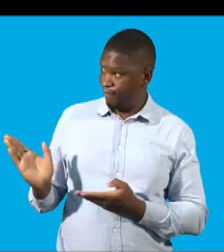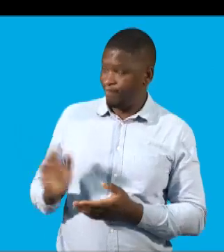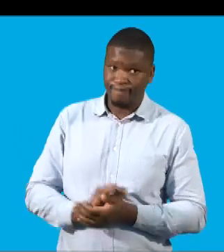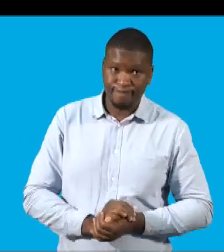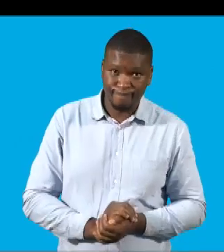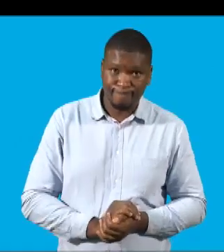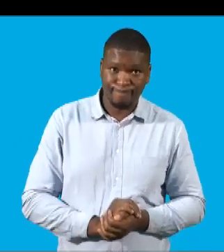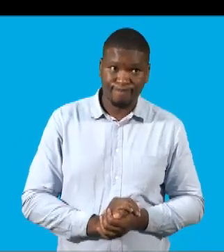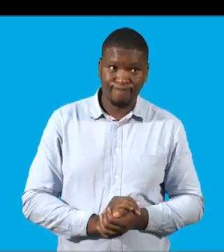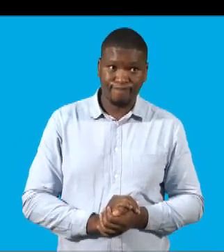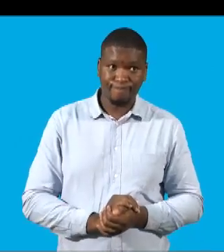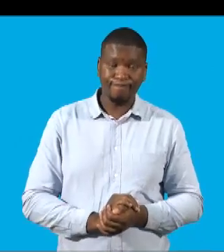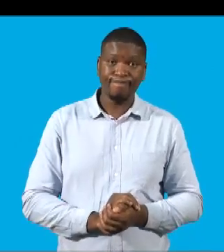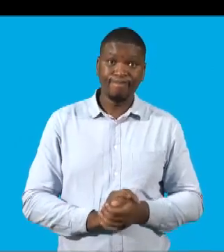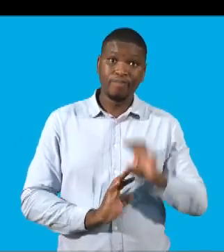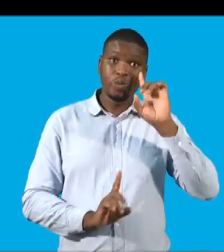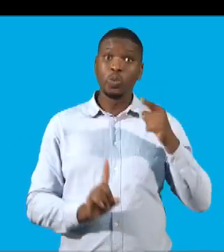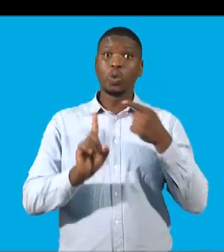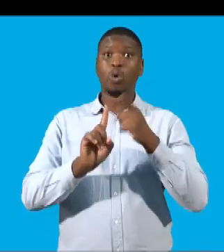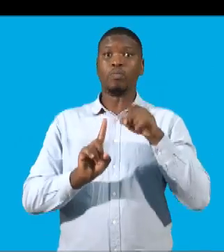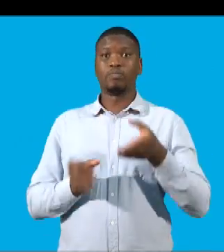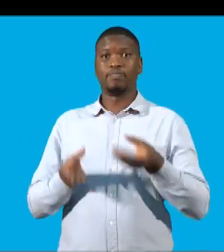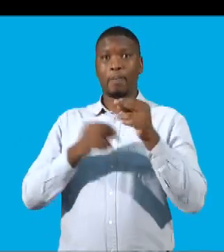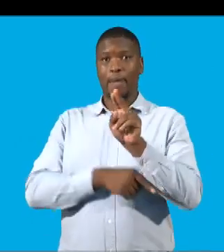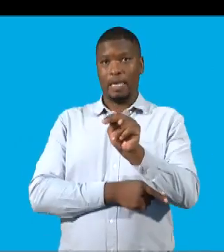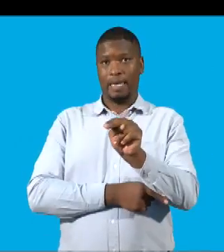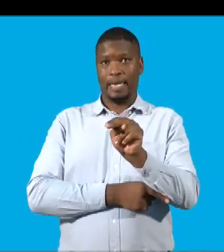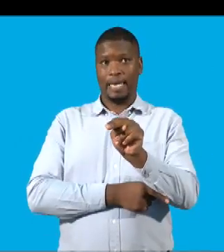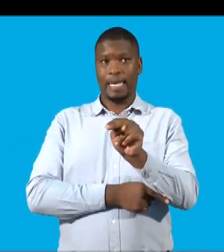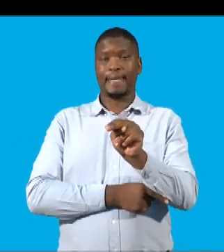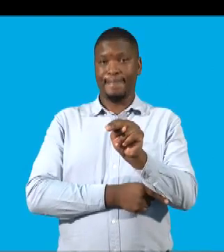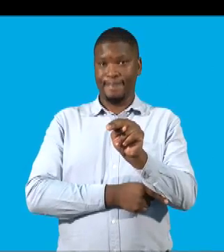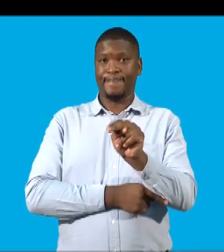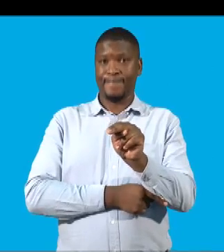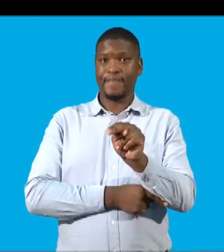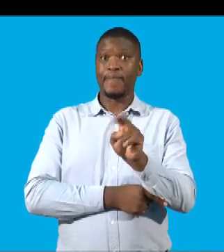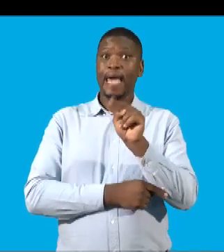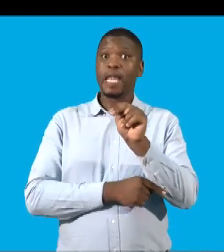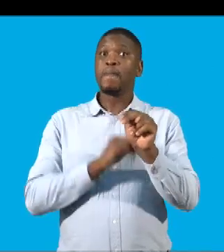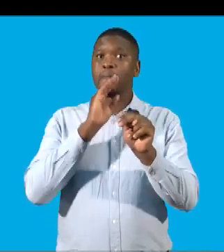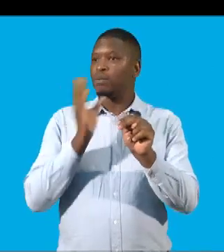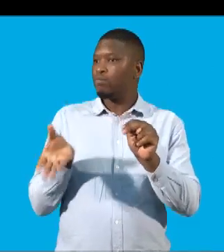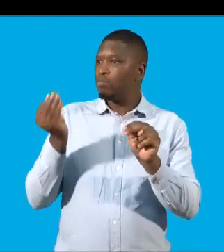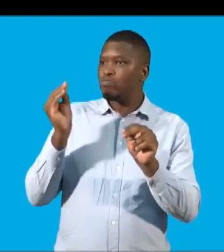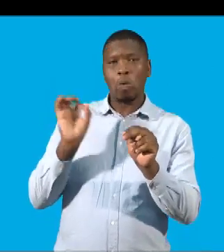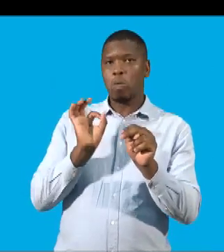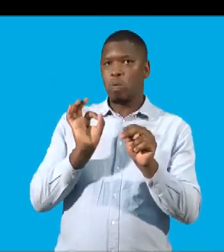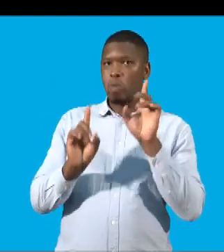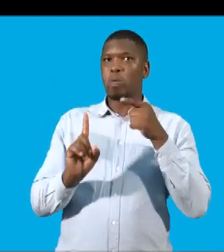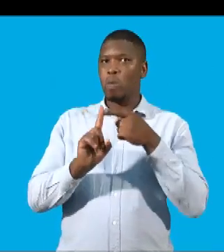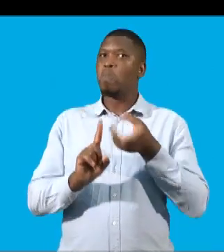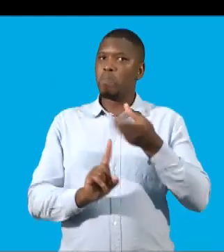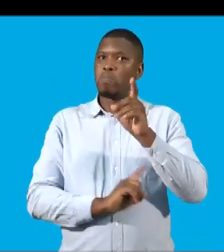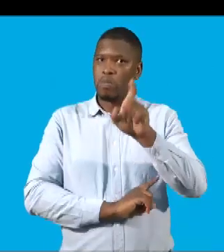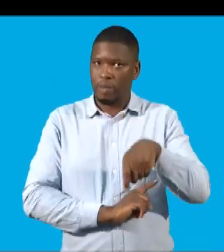there. N is what we are looking for, so that is not going to be substituted. Then